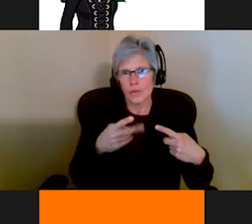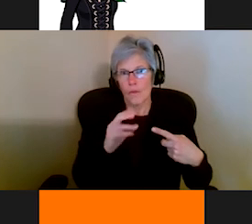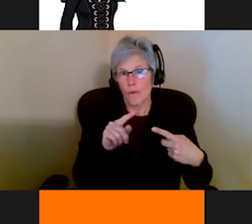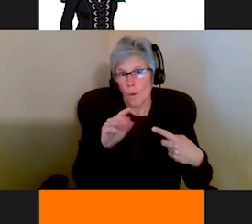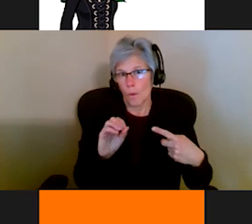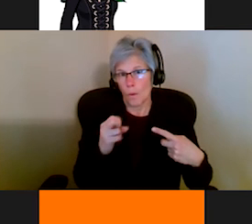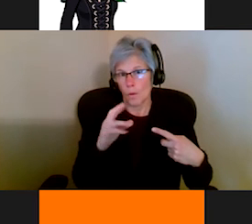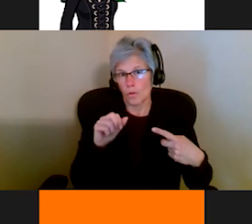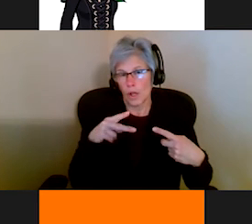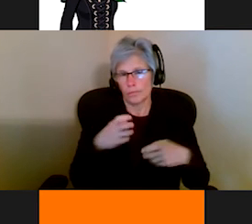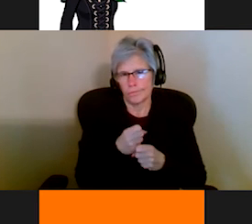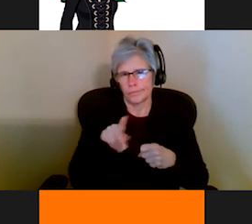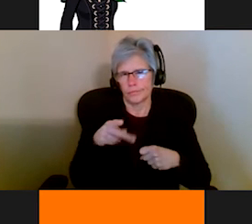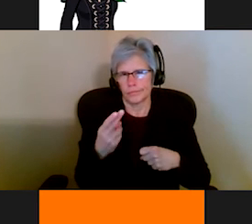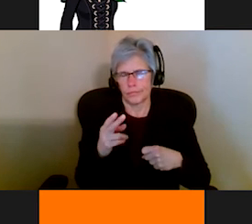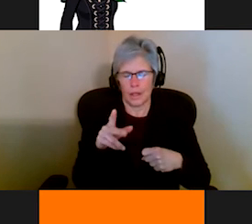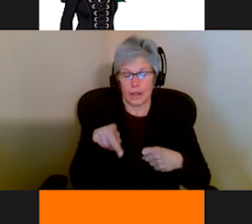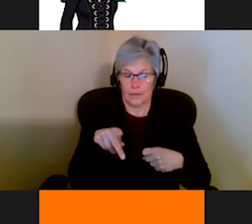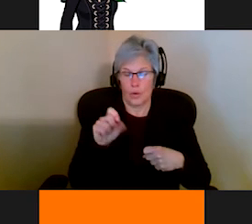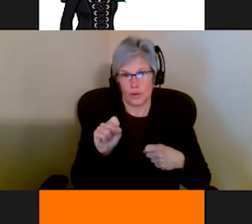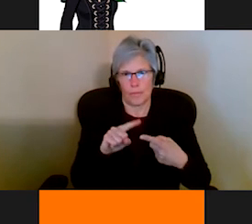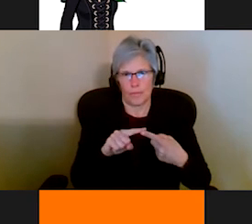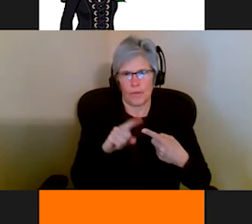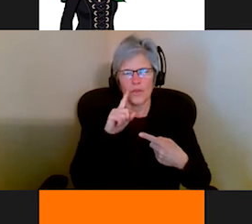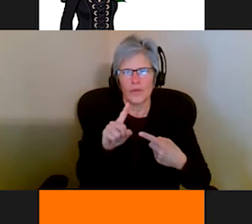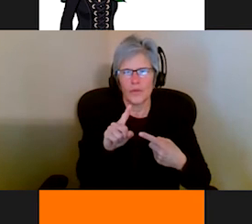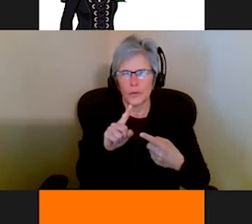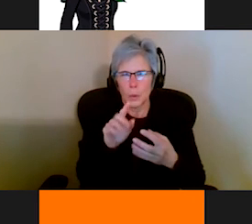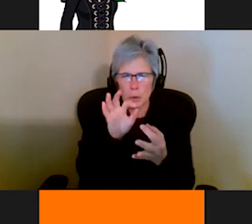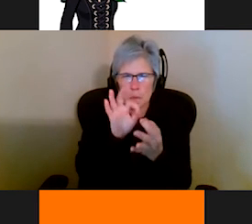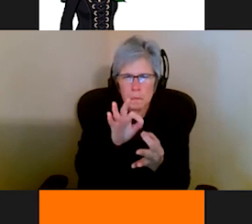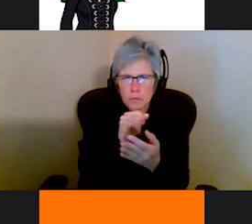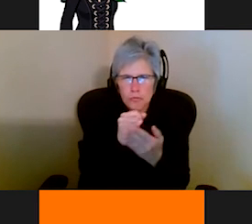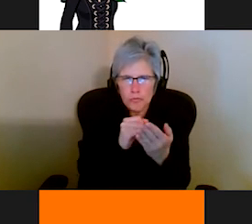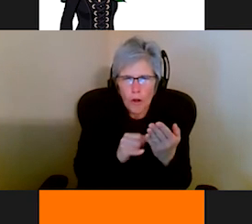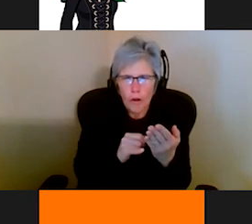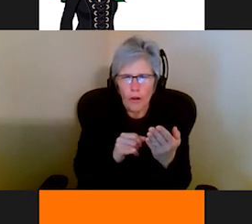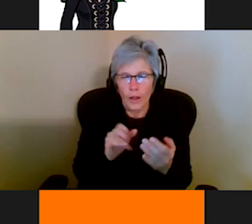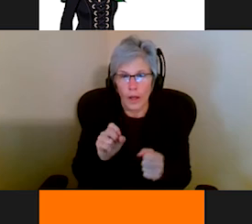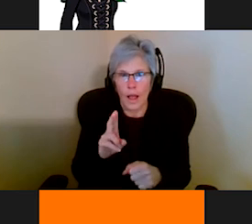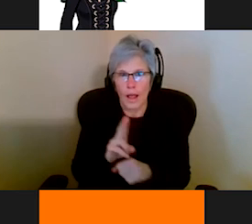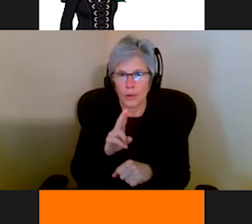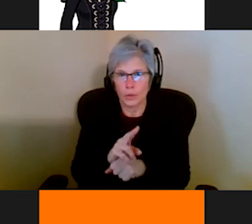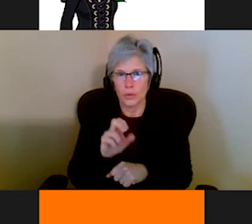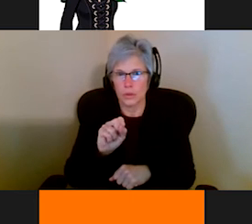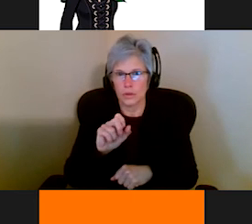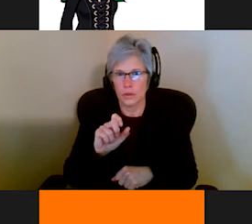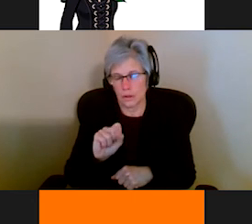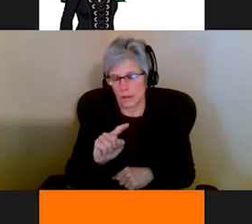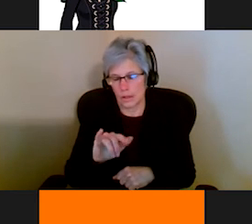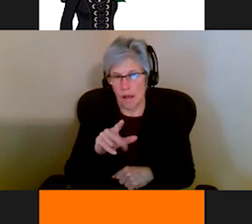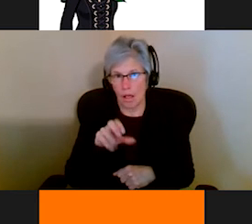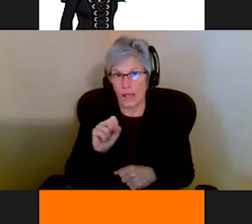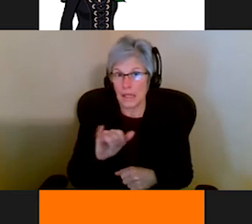for the fine-tuned drawing. Like I can go there with my stylus and act like it's a pencil, and I can actually sketch and